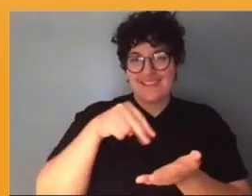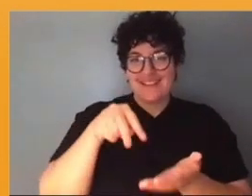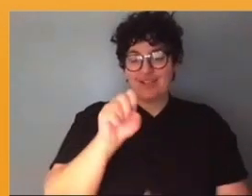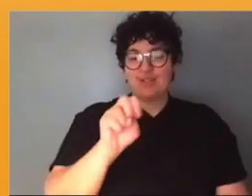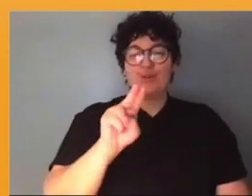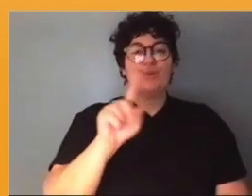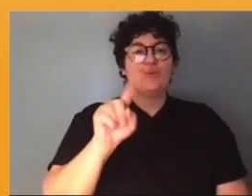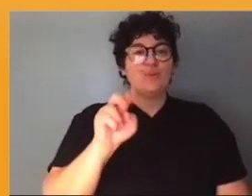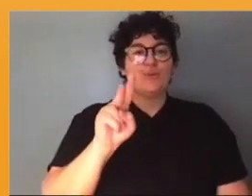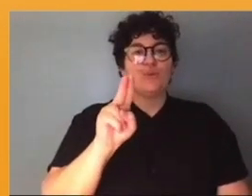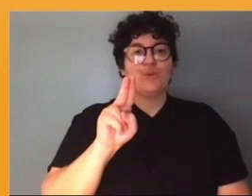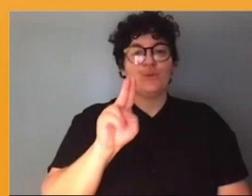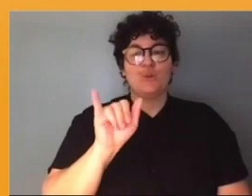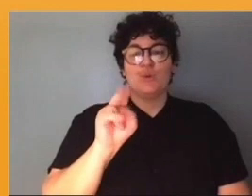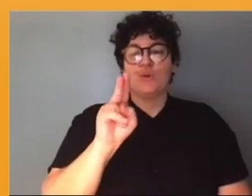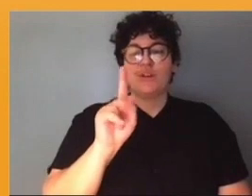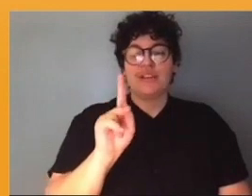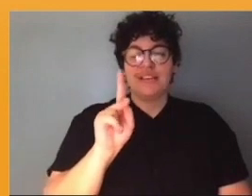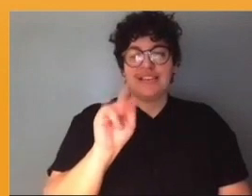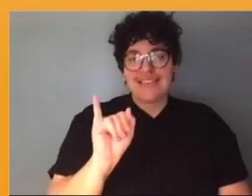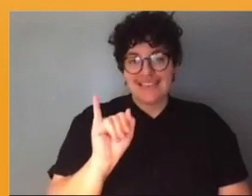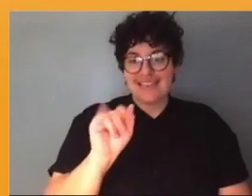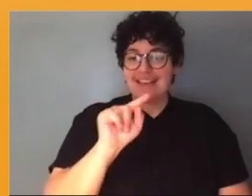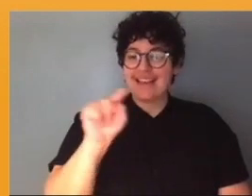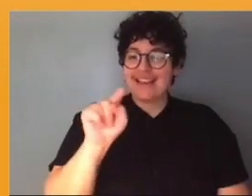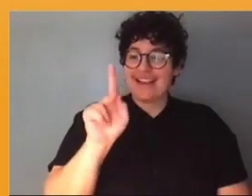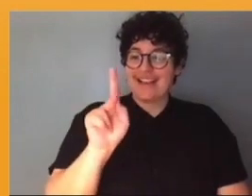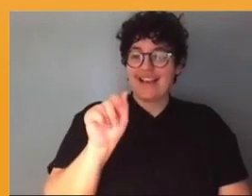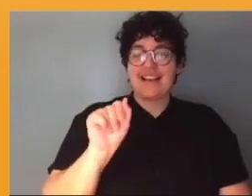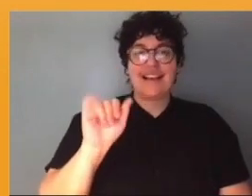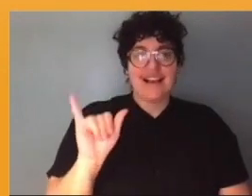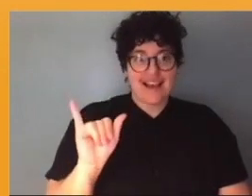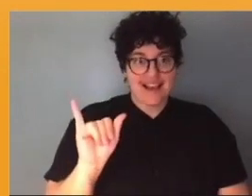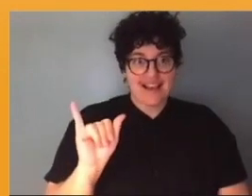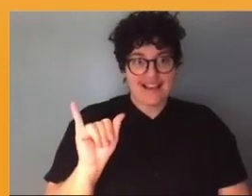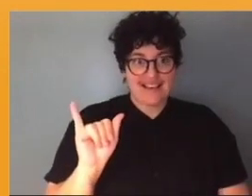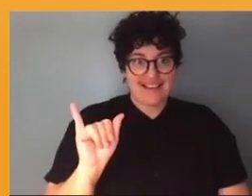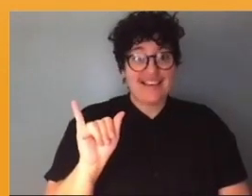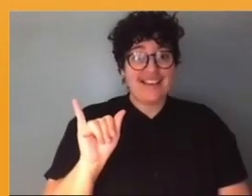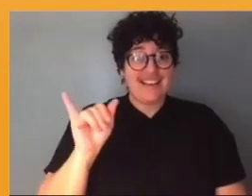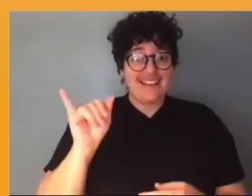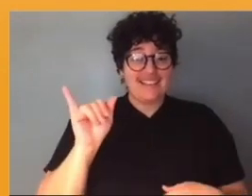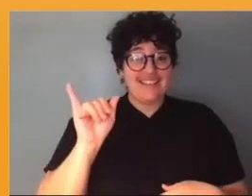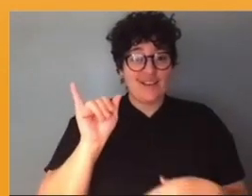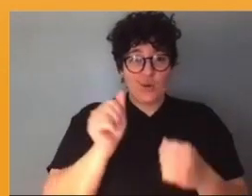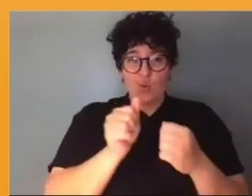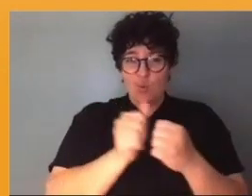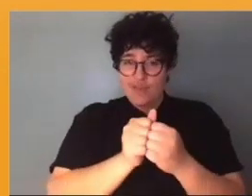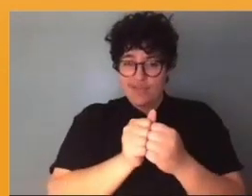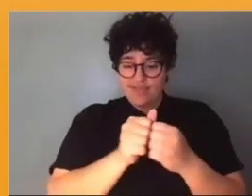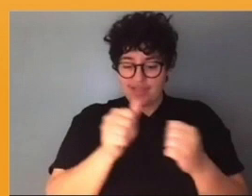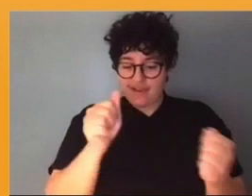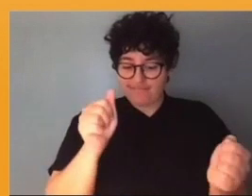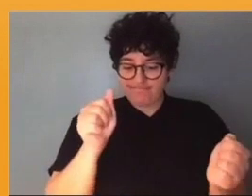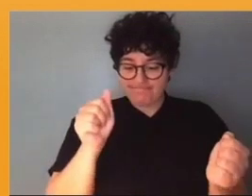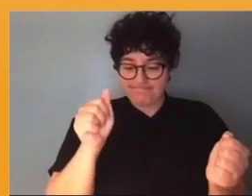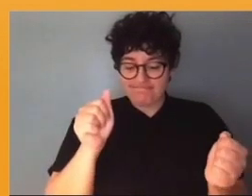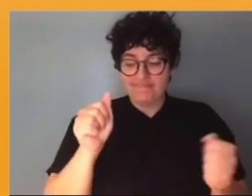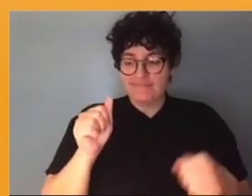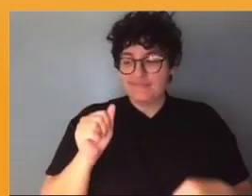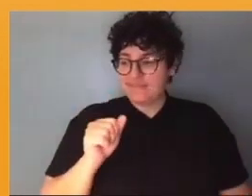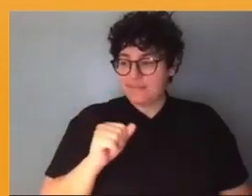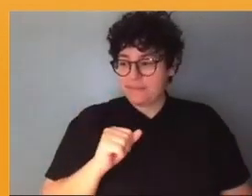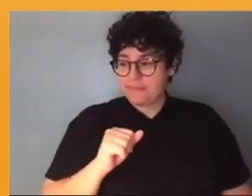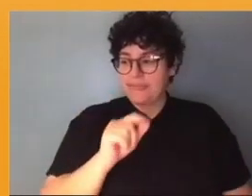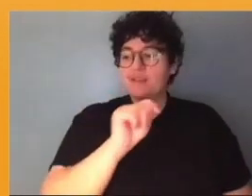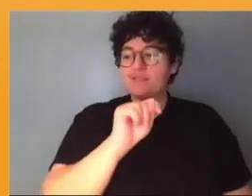been with the Tucson Meet Yourself ever since then. And a